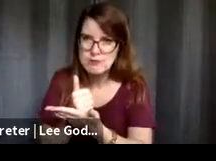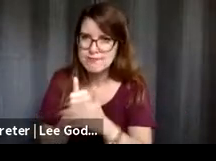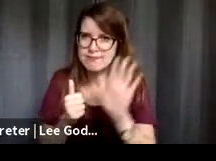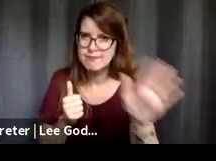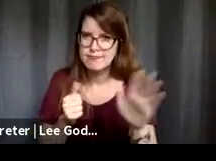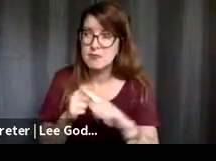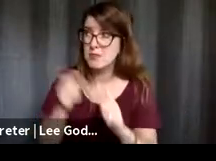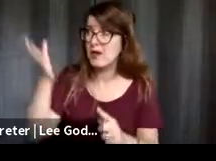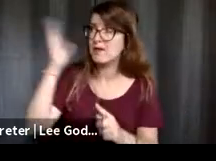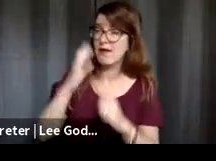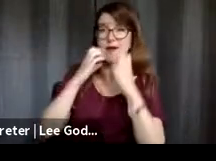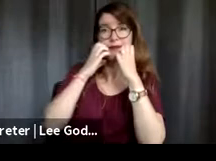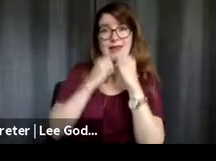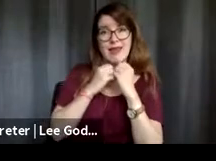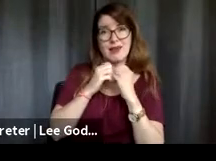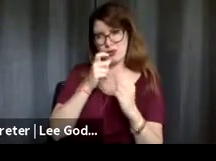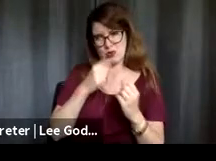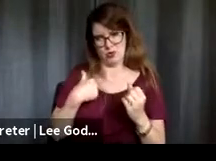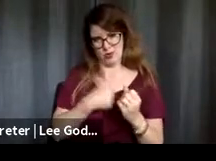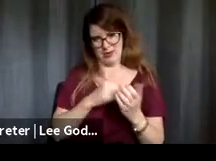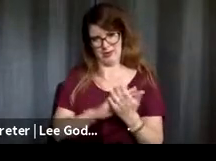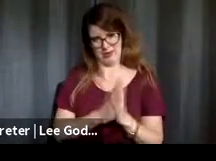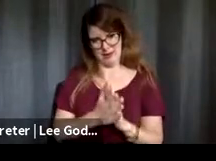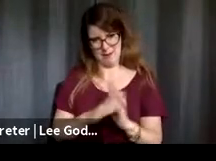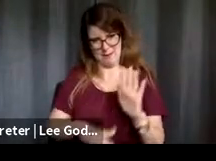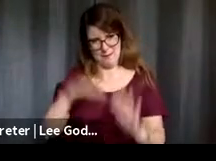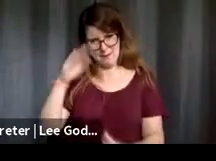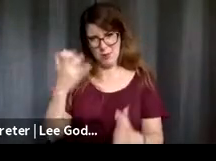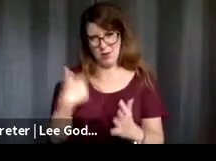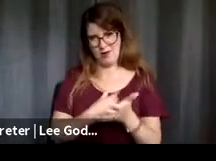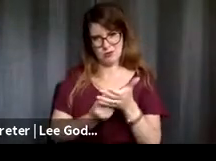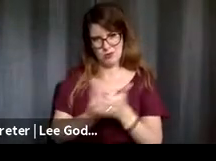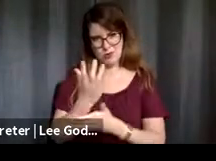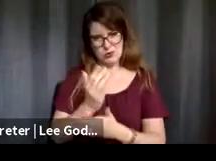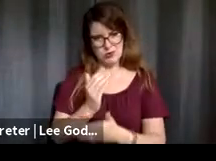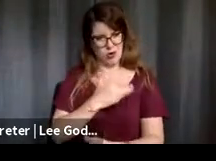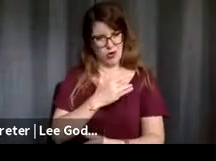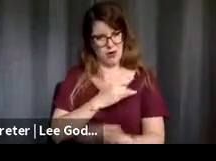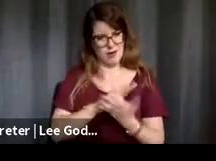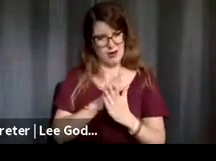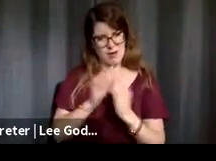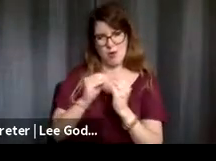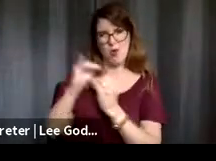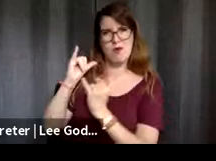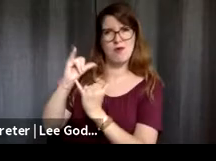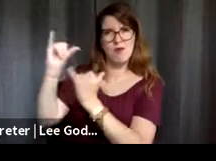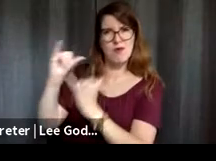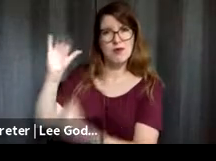who we as his children grow up to be. He wants us to grow so that our hearts are more like his. And God,